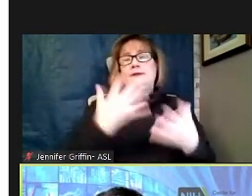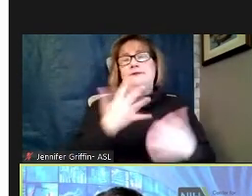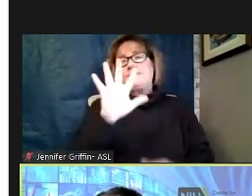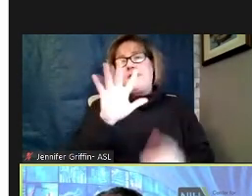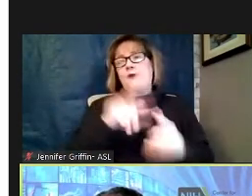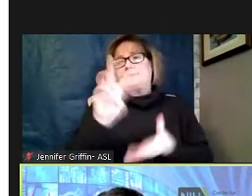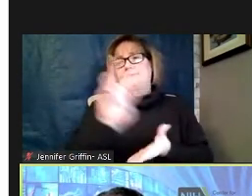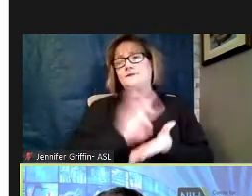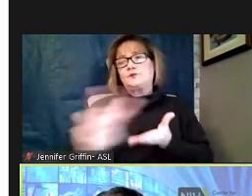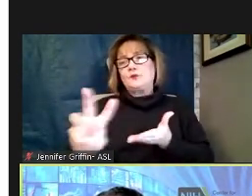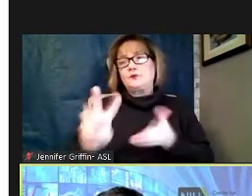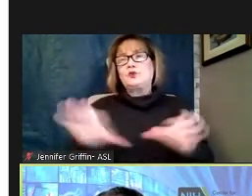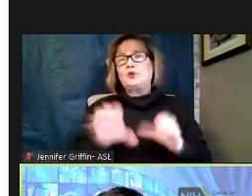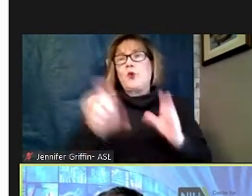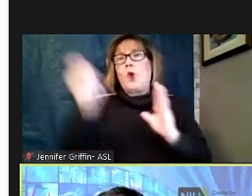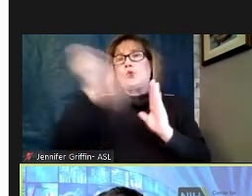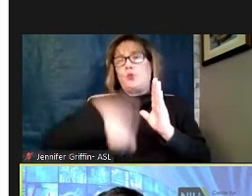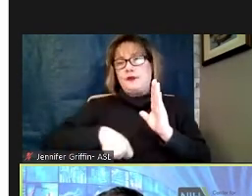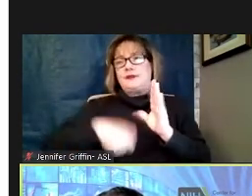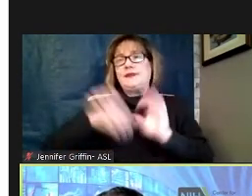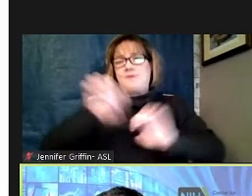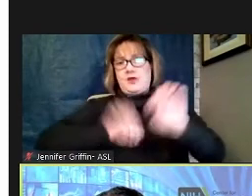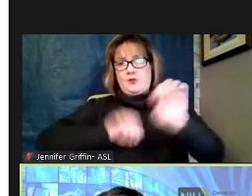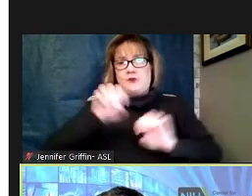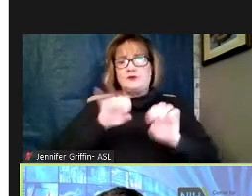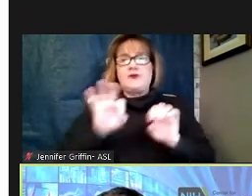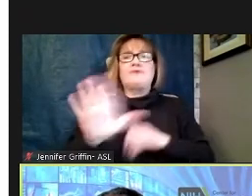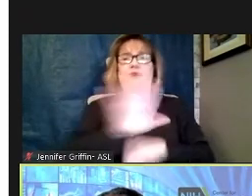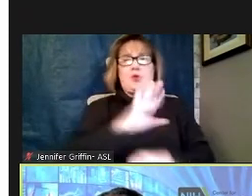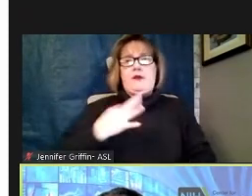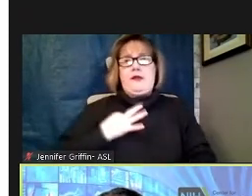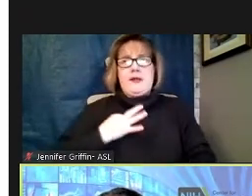to do that written evaluation of your application.